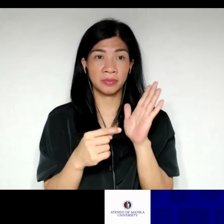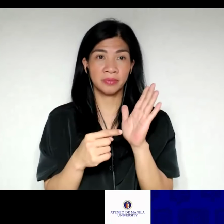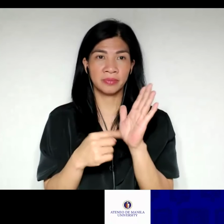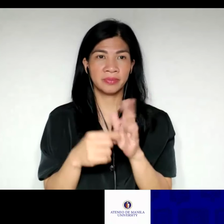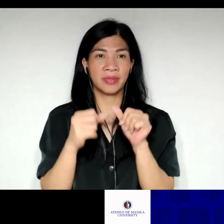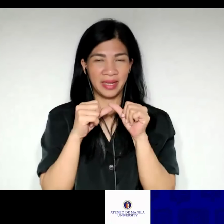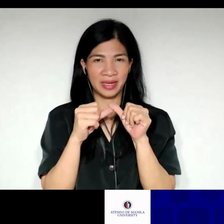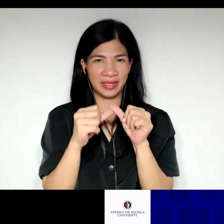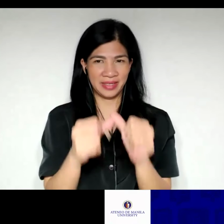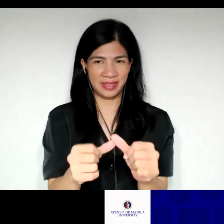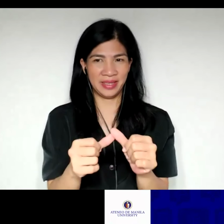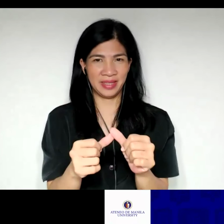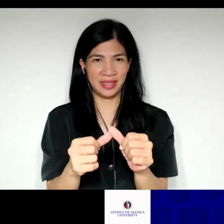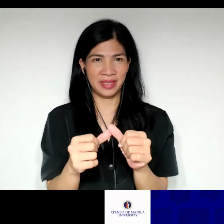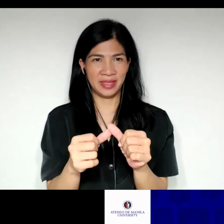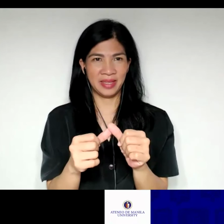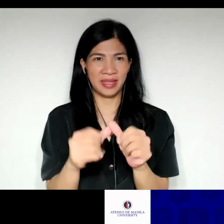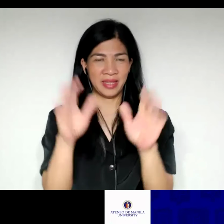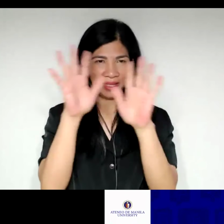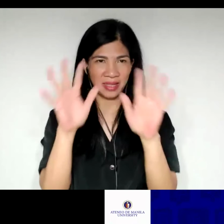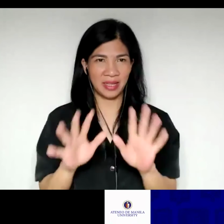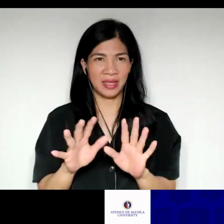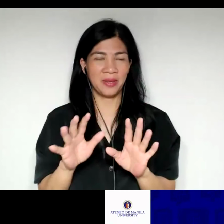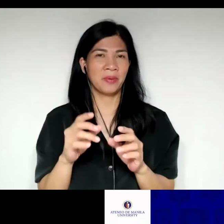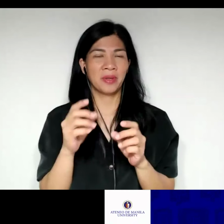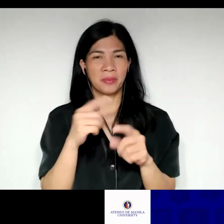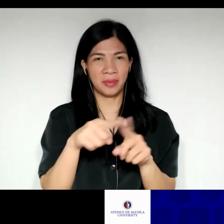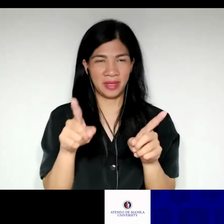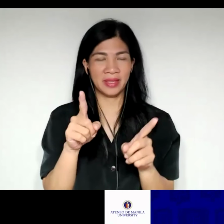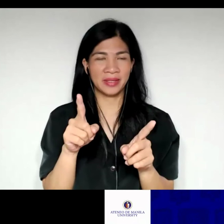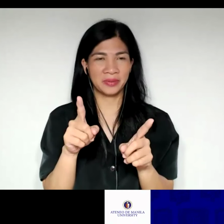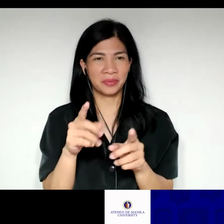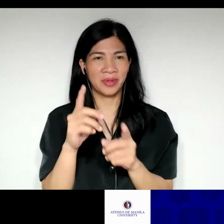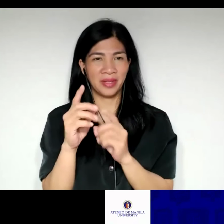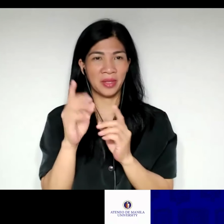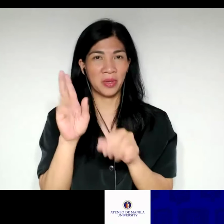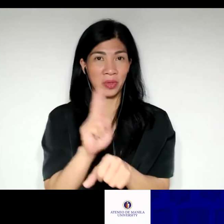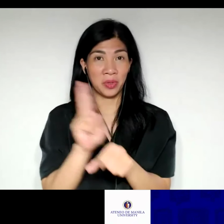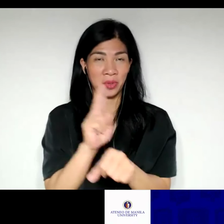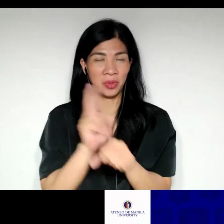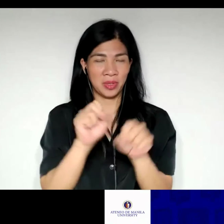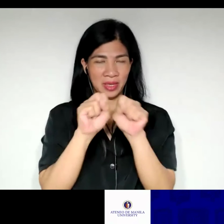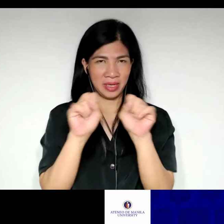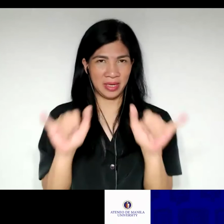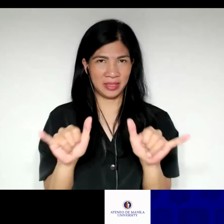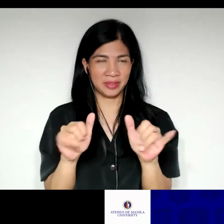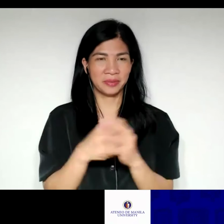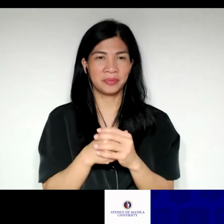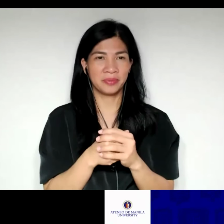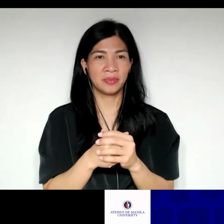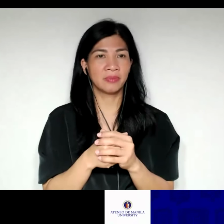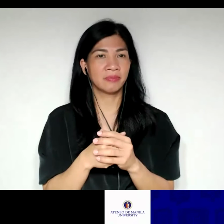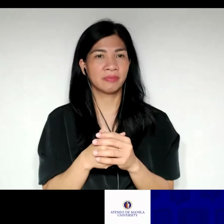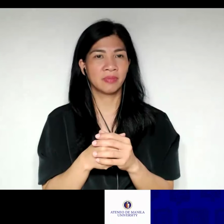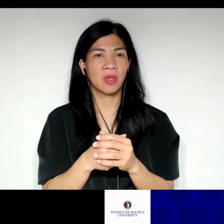resilient in terms not just of climate, but also in dealing with our systems. I really like how you touched on the